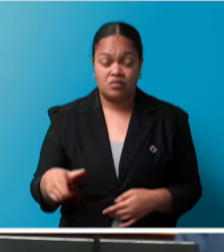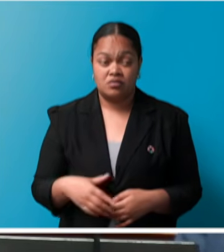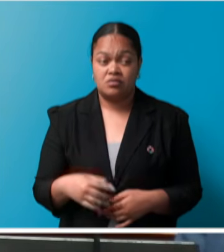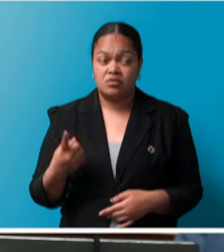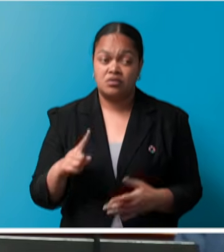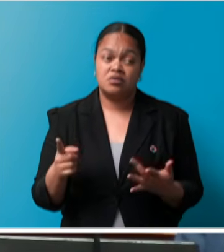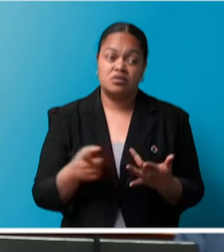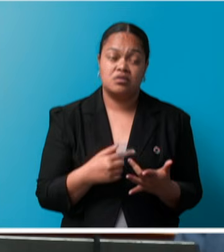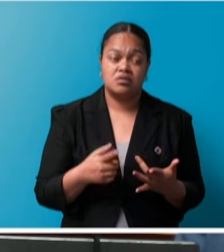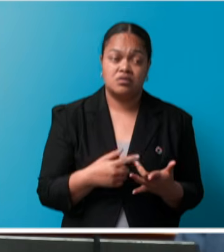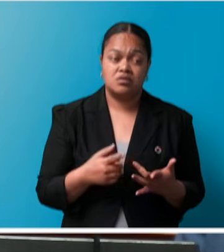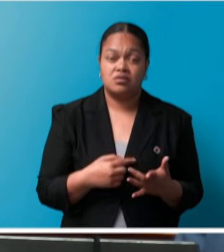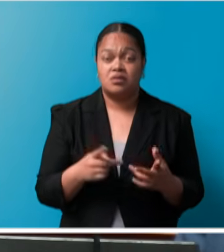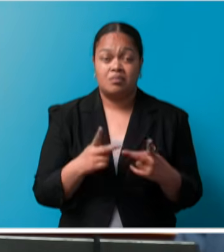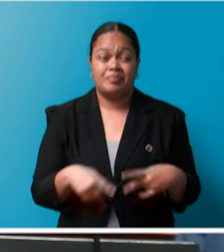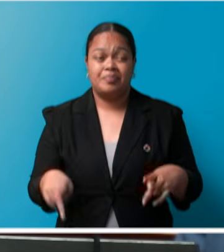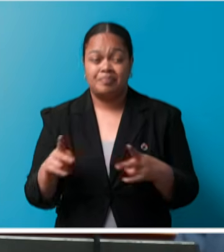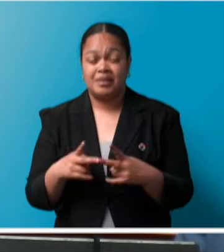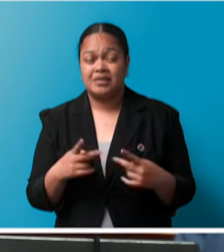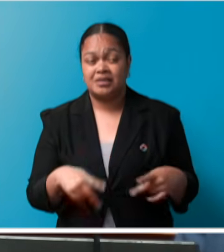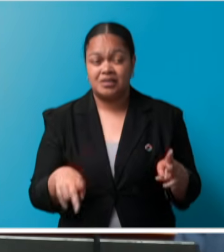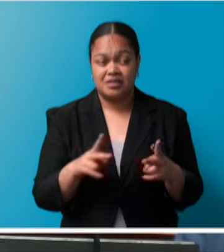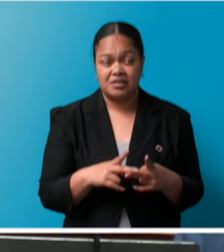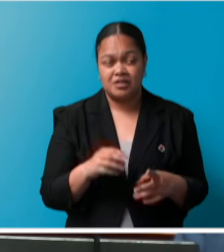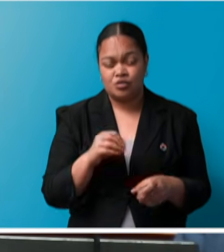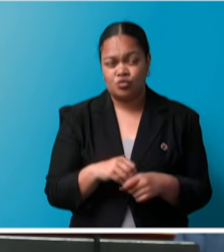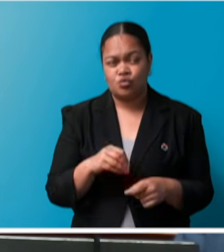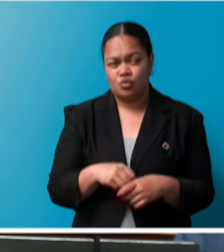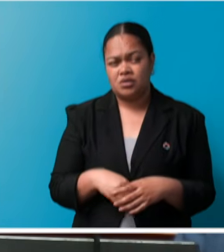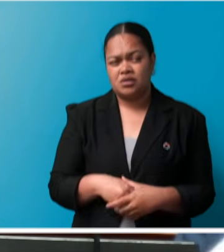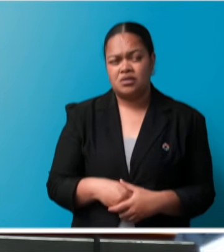heritage premises, including the